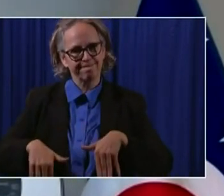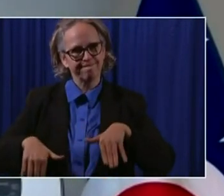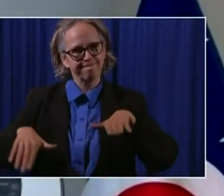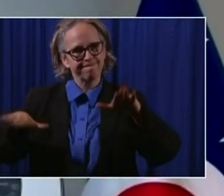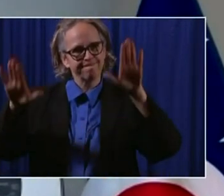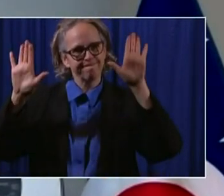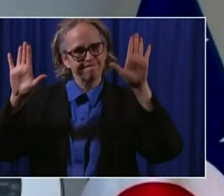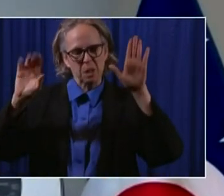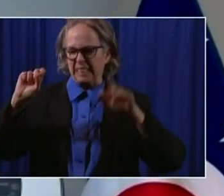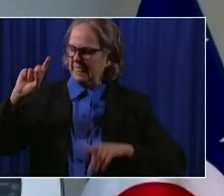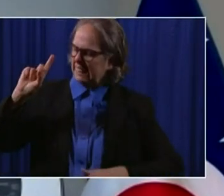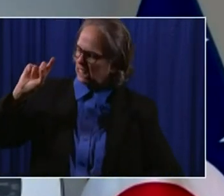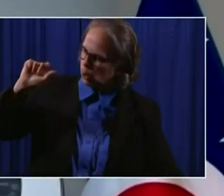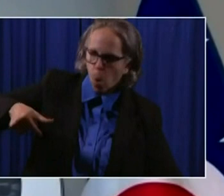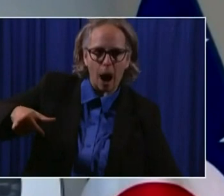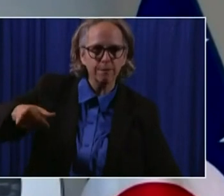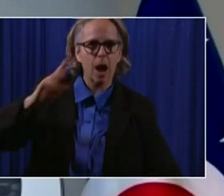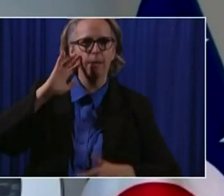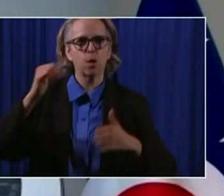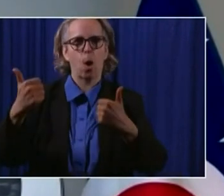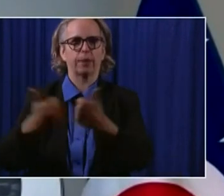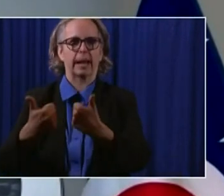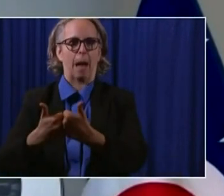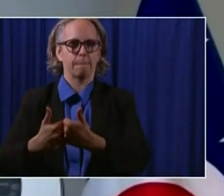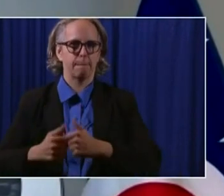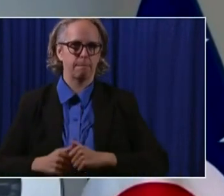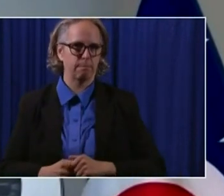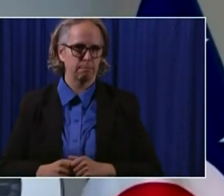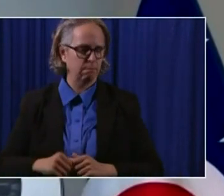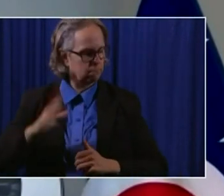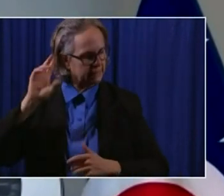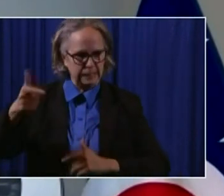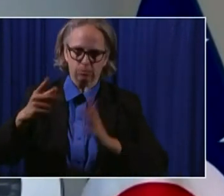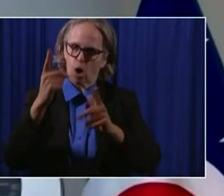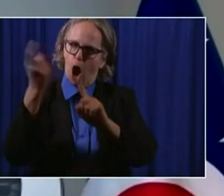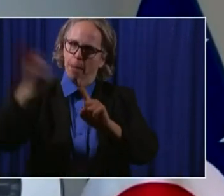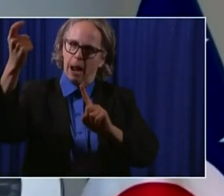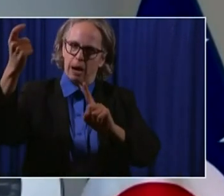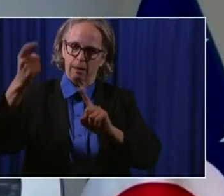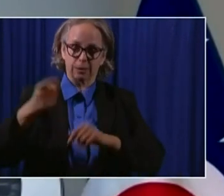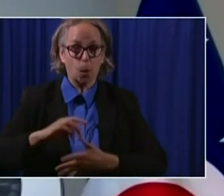from competition for the season. So the